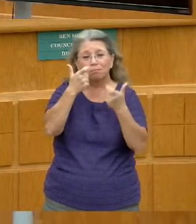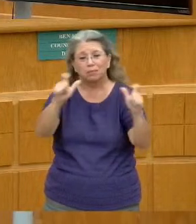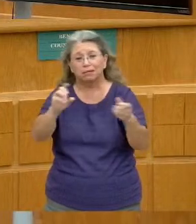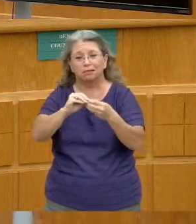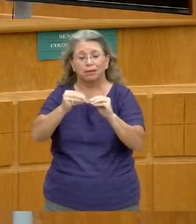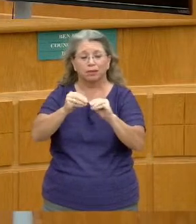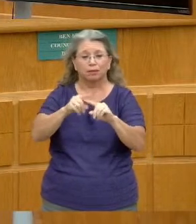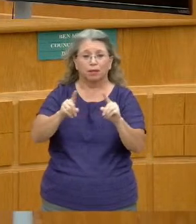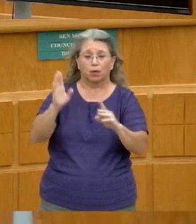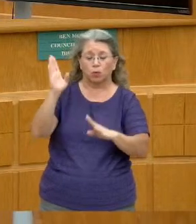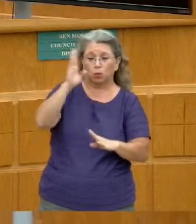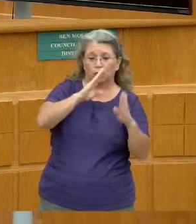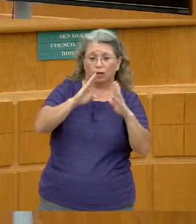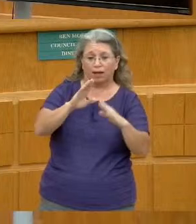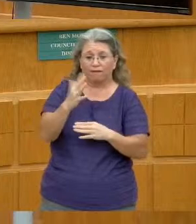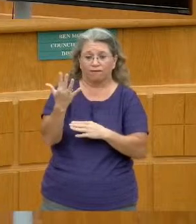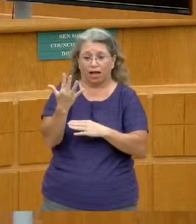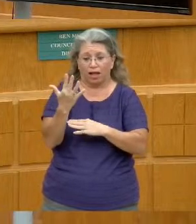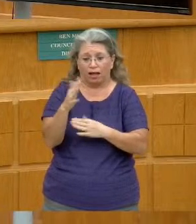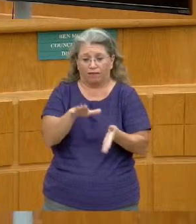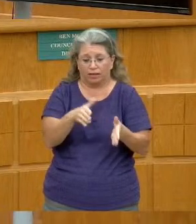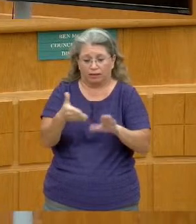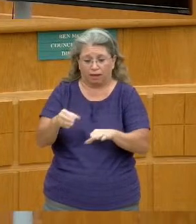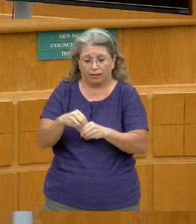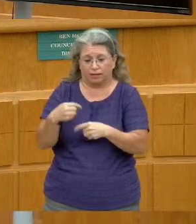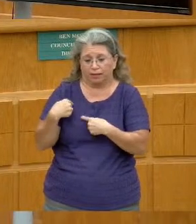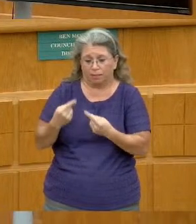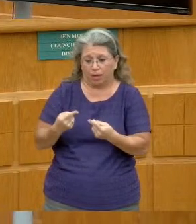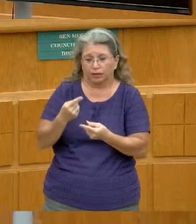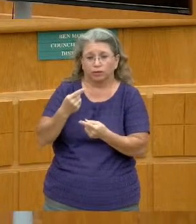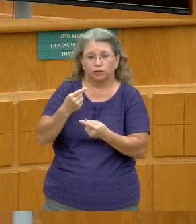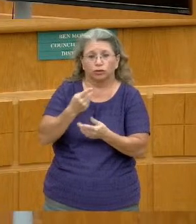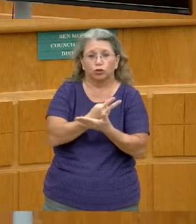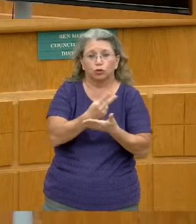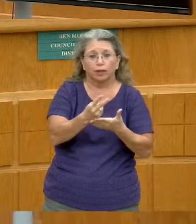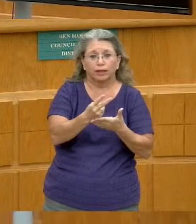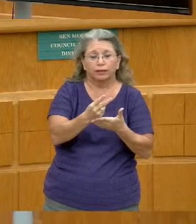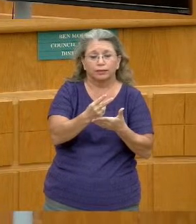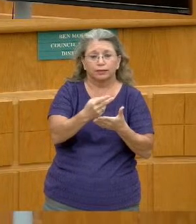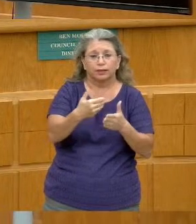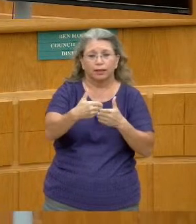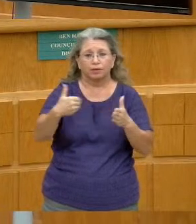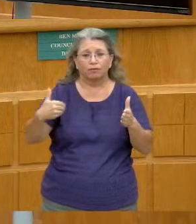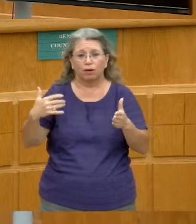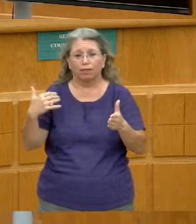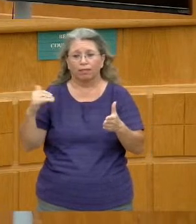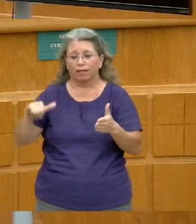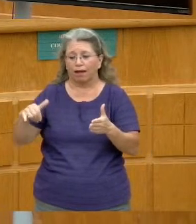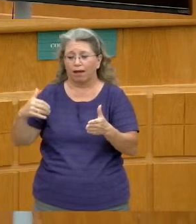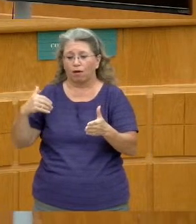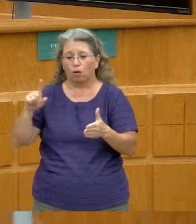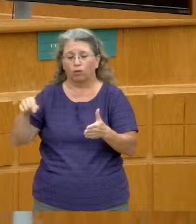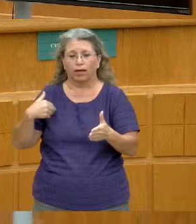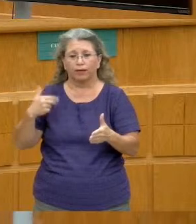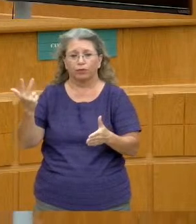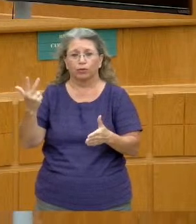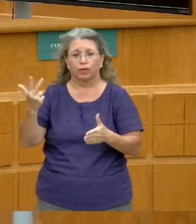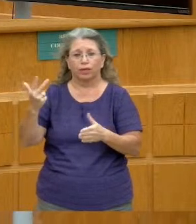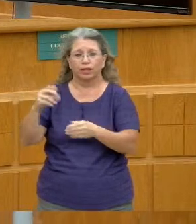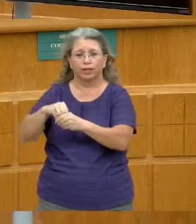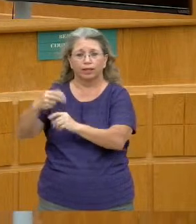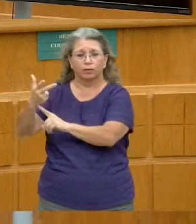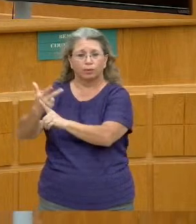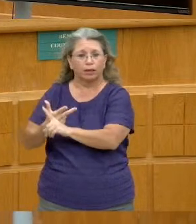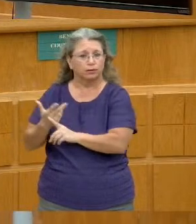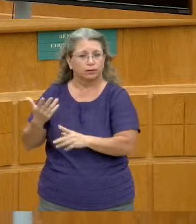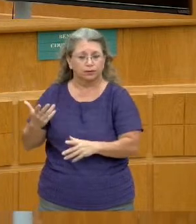is 5 deaths in the last 2 weeks, where 3 months passed and we only had 3 deaths in total. So it just